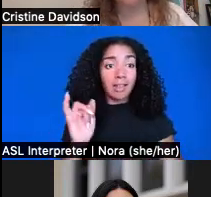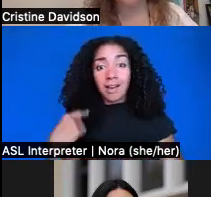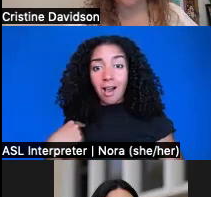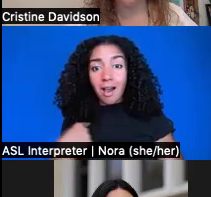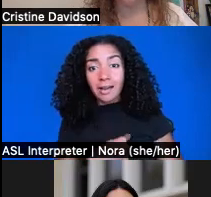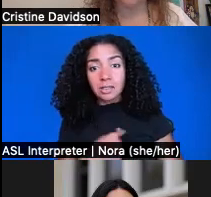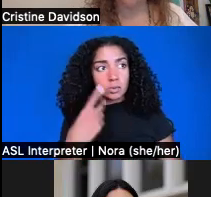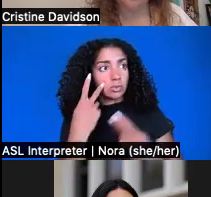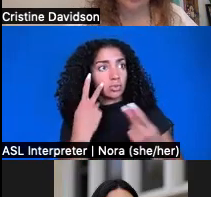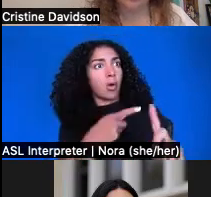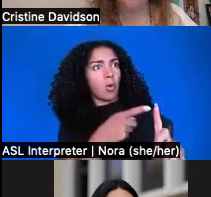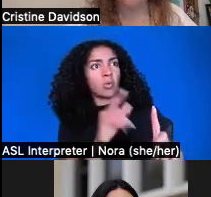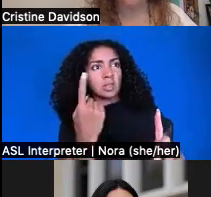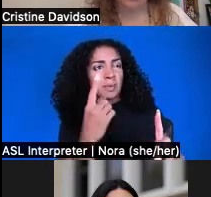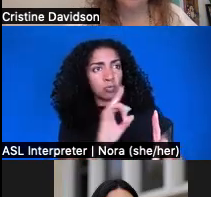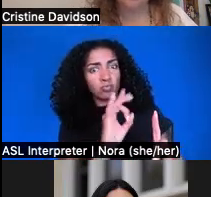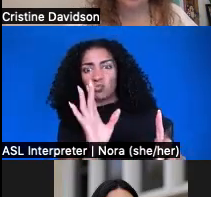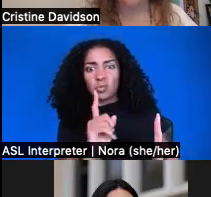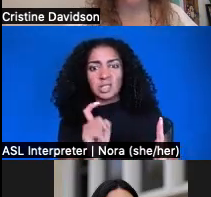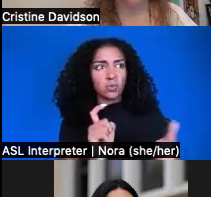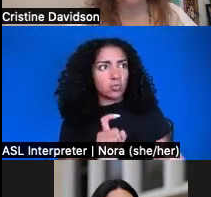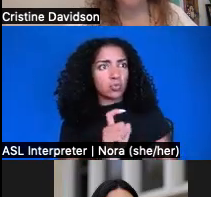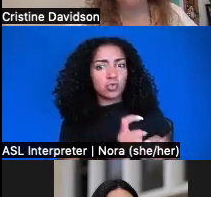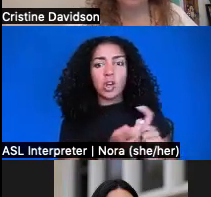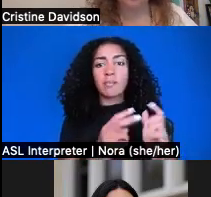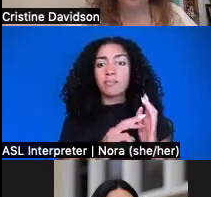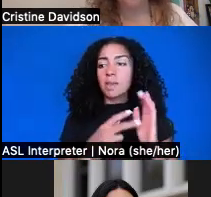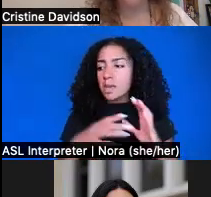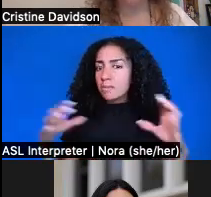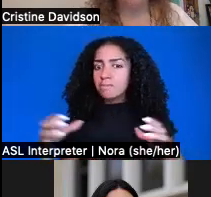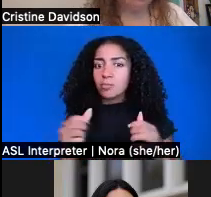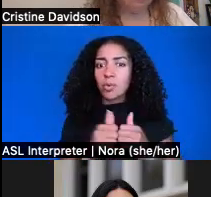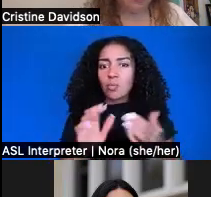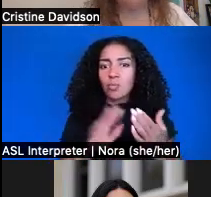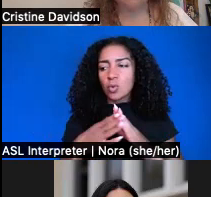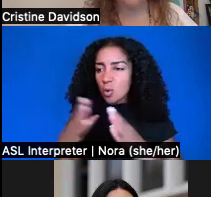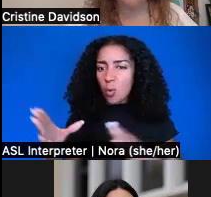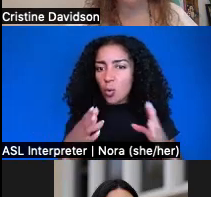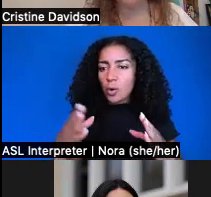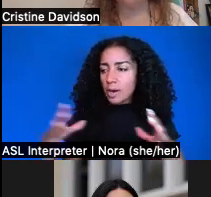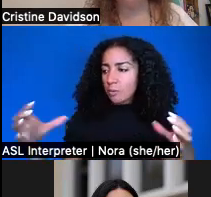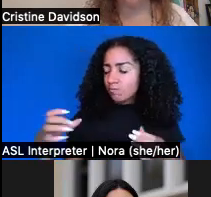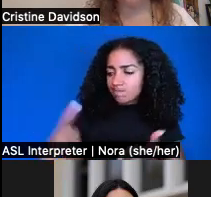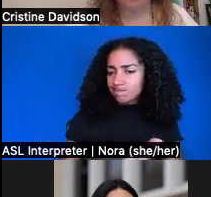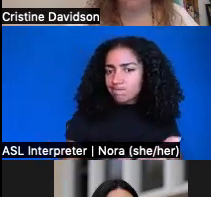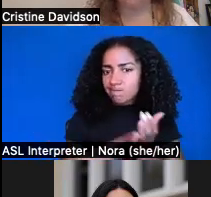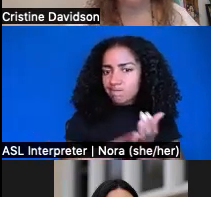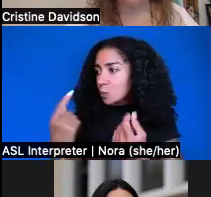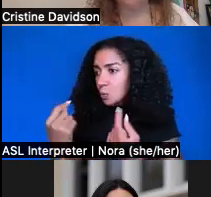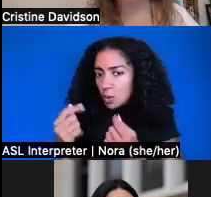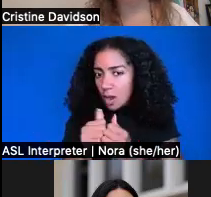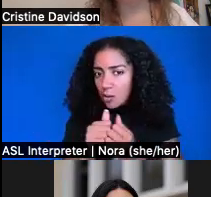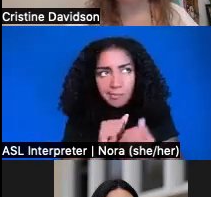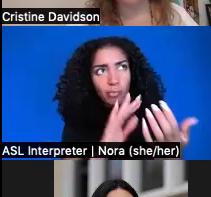something needed to change, and they organized and got together and said, what do we have to do to make this safer and better